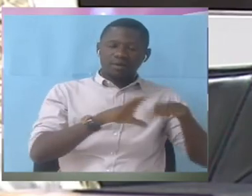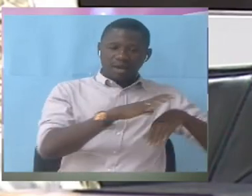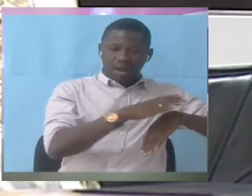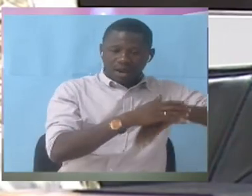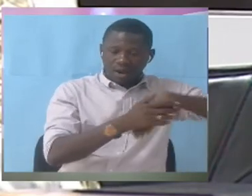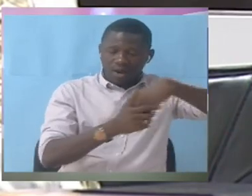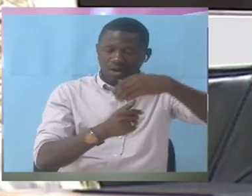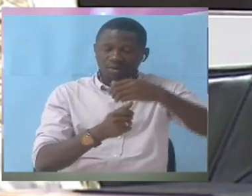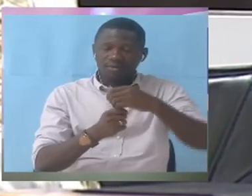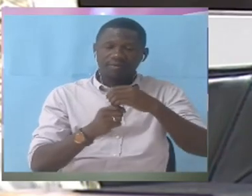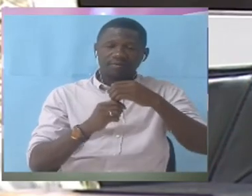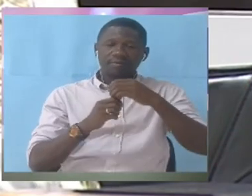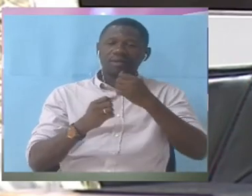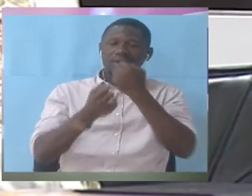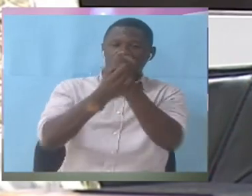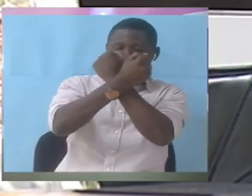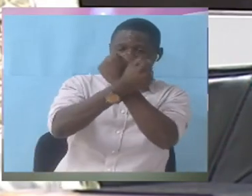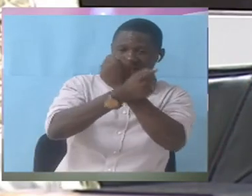they